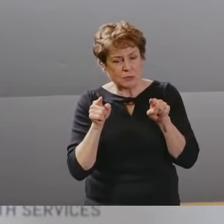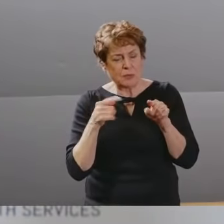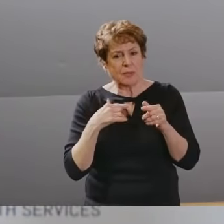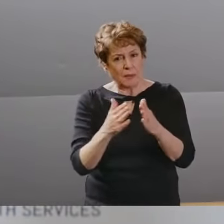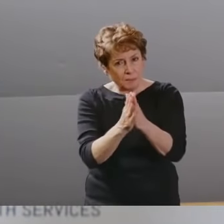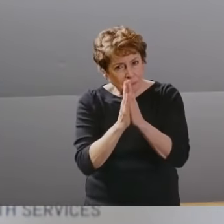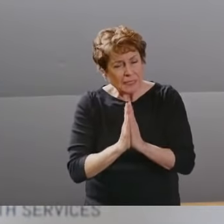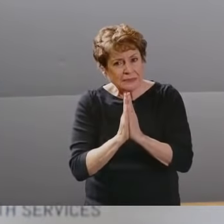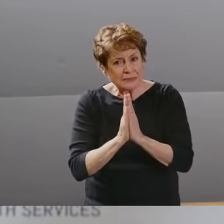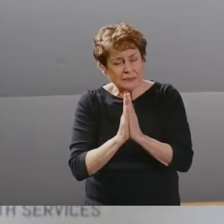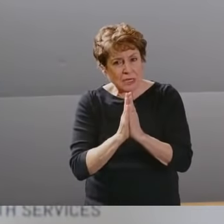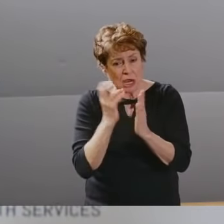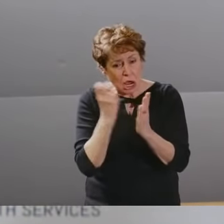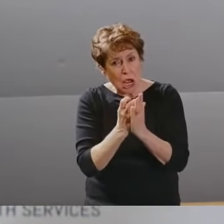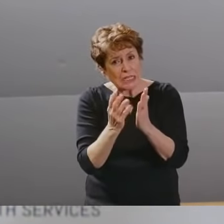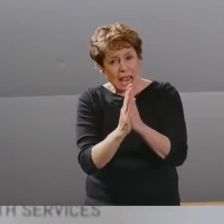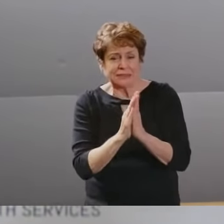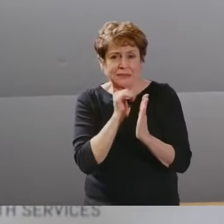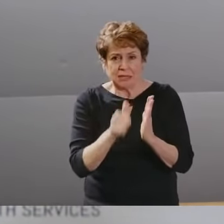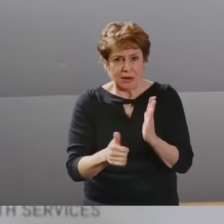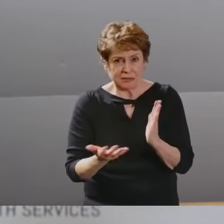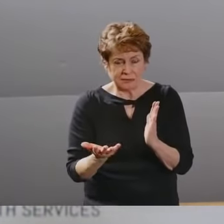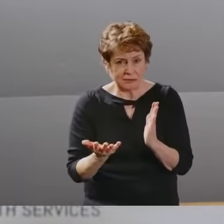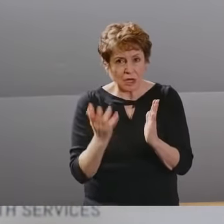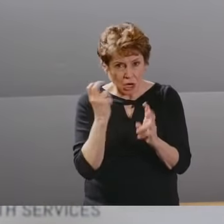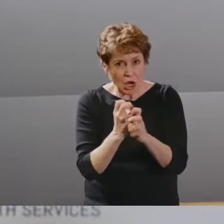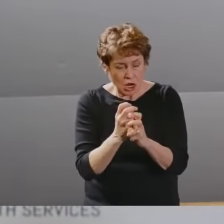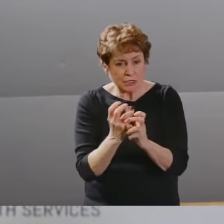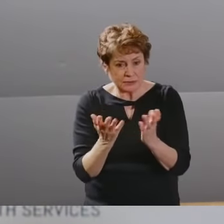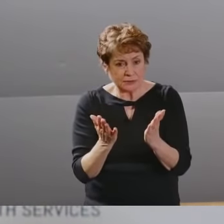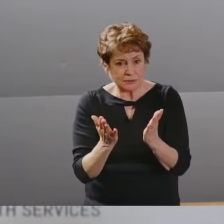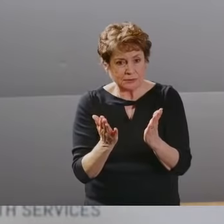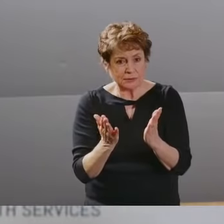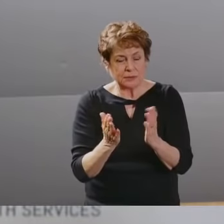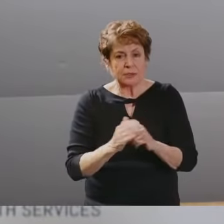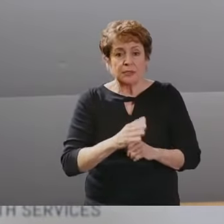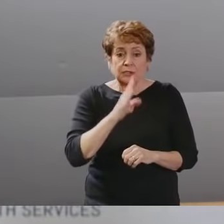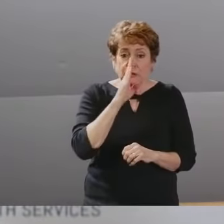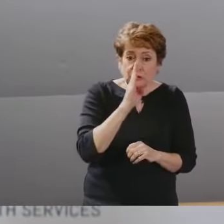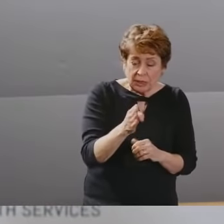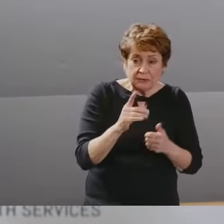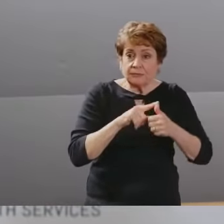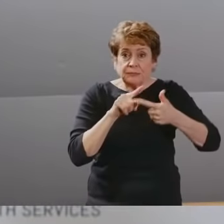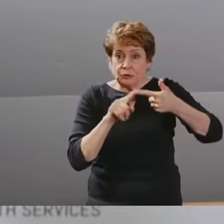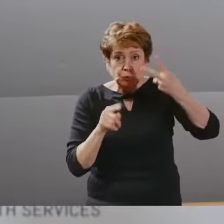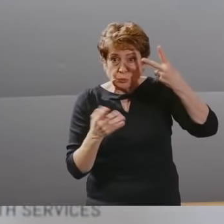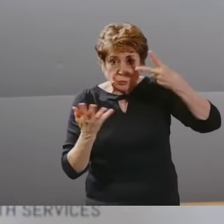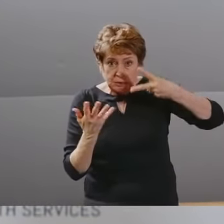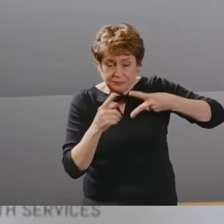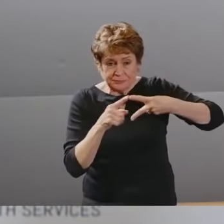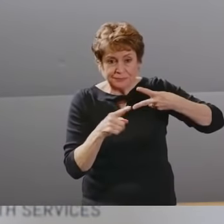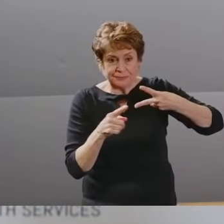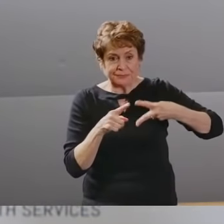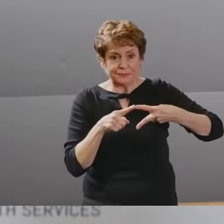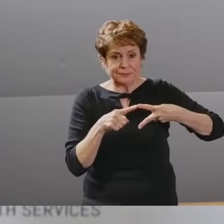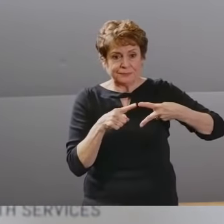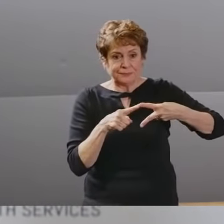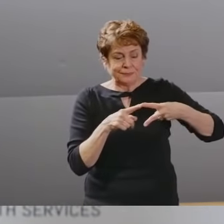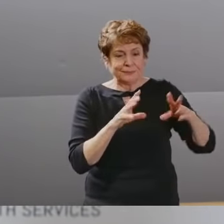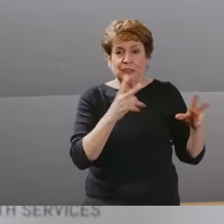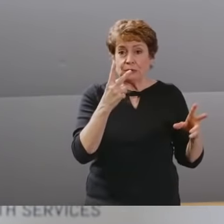Some straight talk. There are 2 extreme and distinct camps out there.